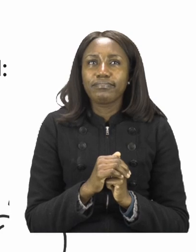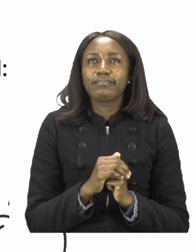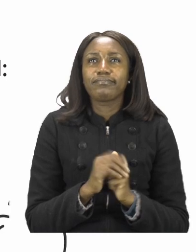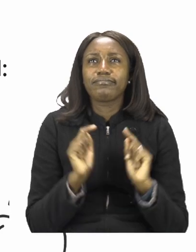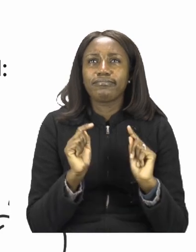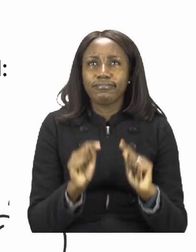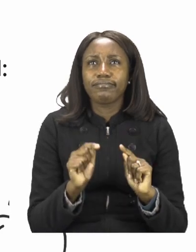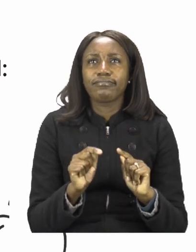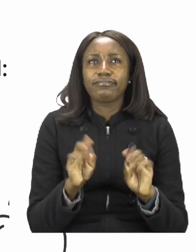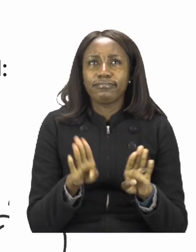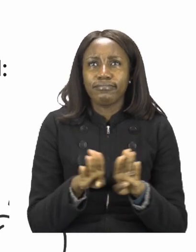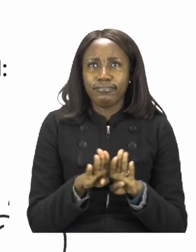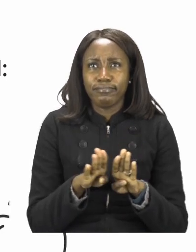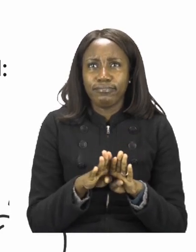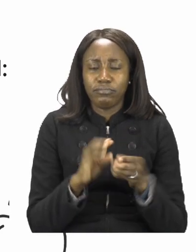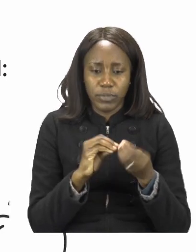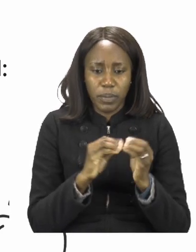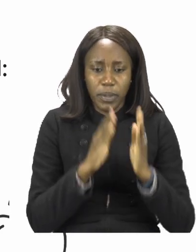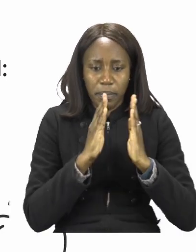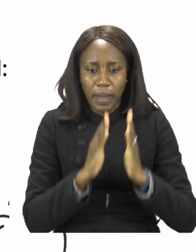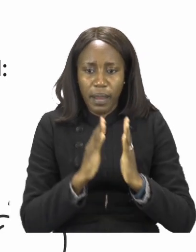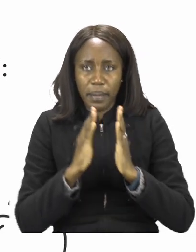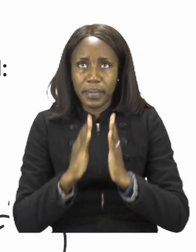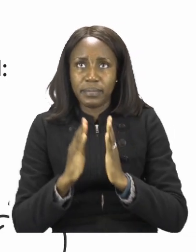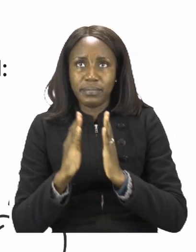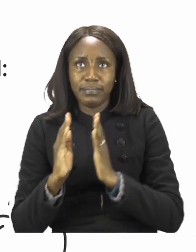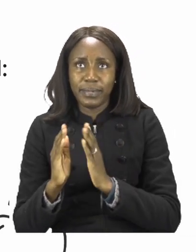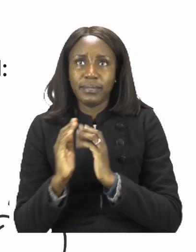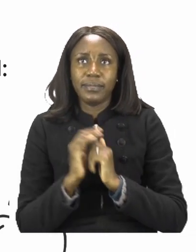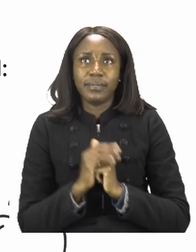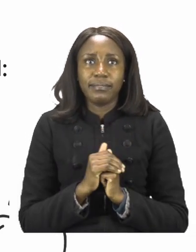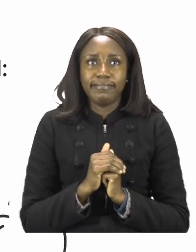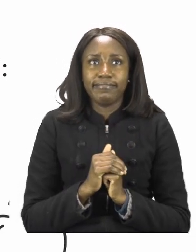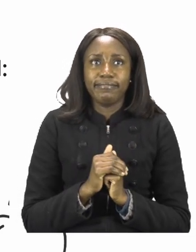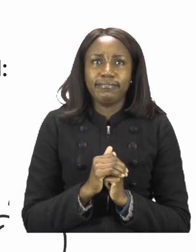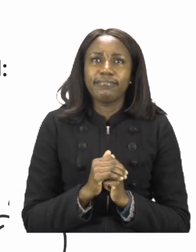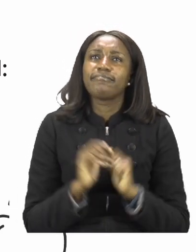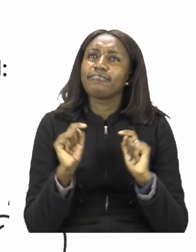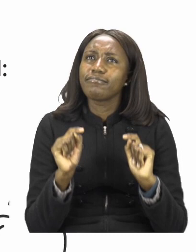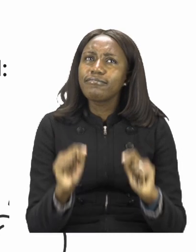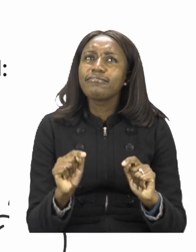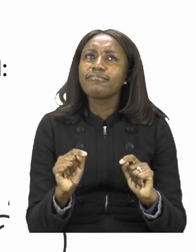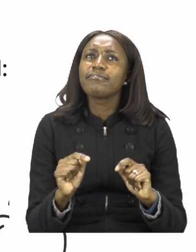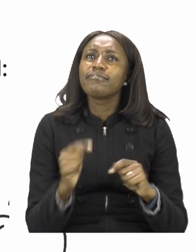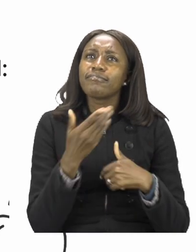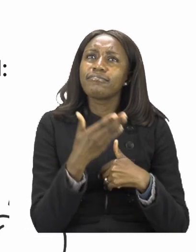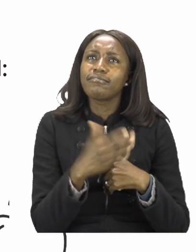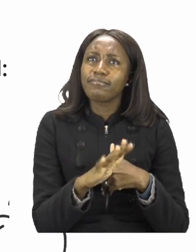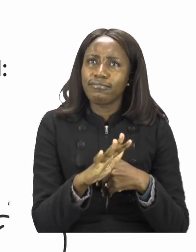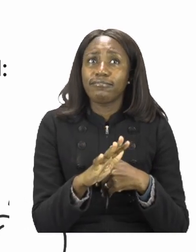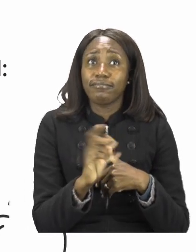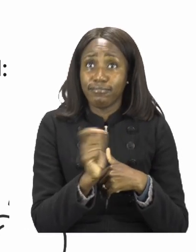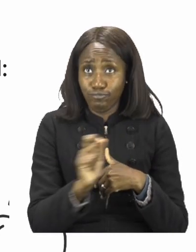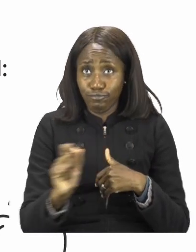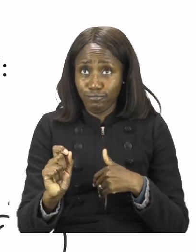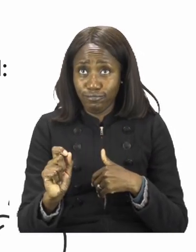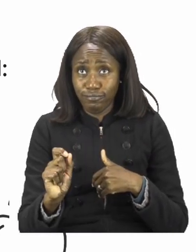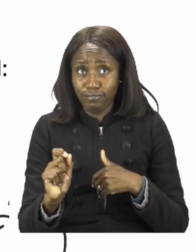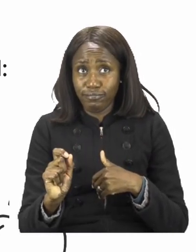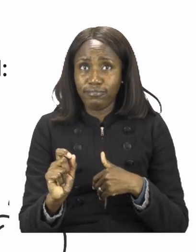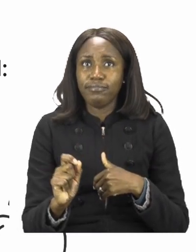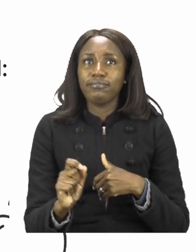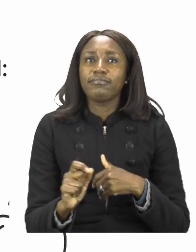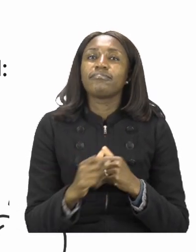doing number patterns. It is going to be our job to complete the number patterns and then